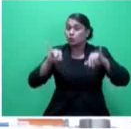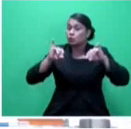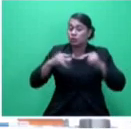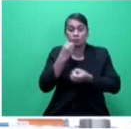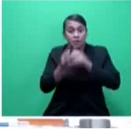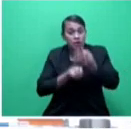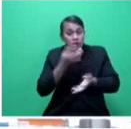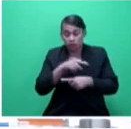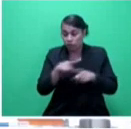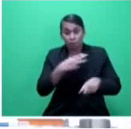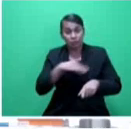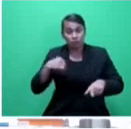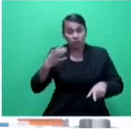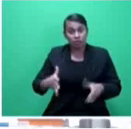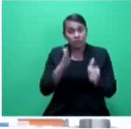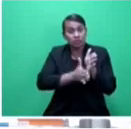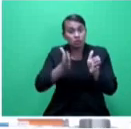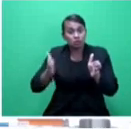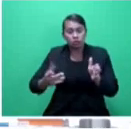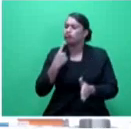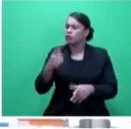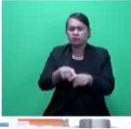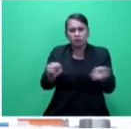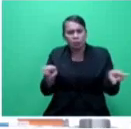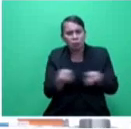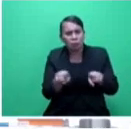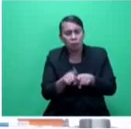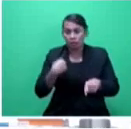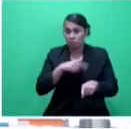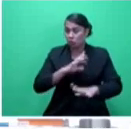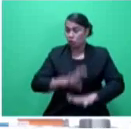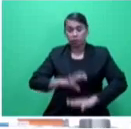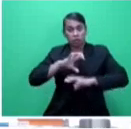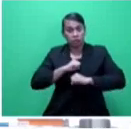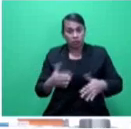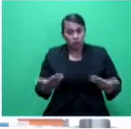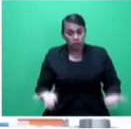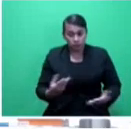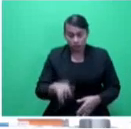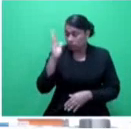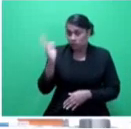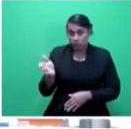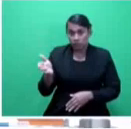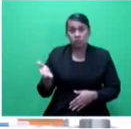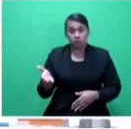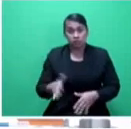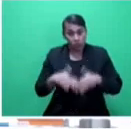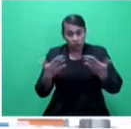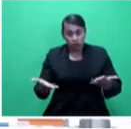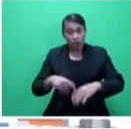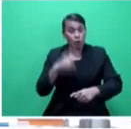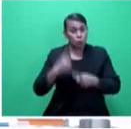personally also has inspired the utmost confidence because he has probably been someone who in a very quick span of time